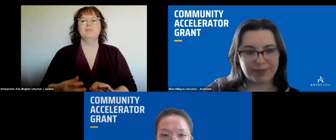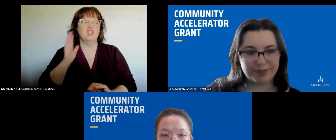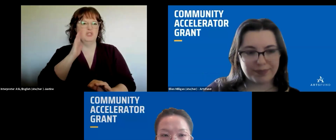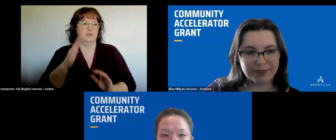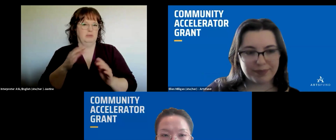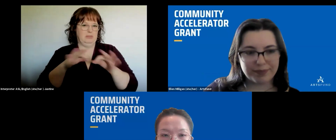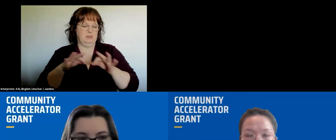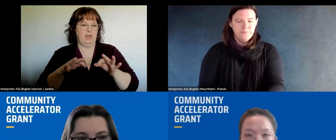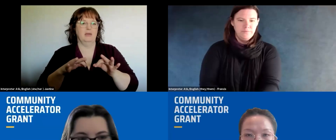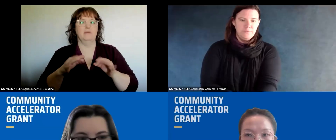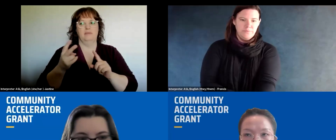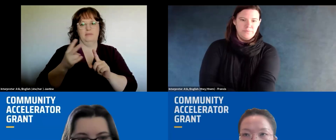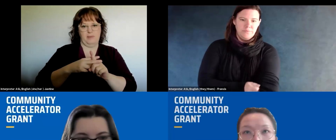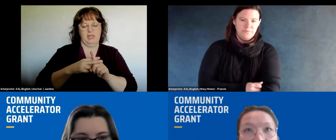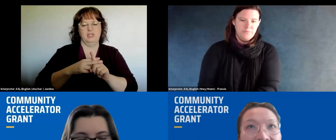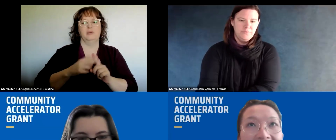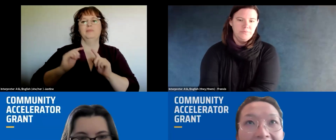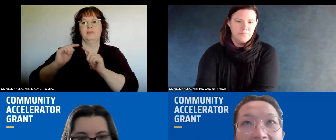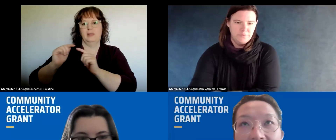portal.